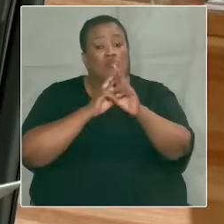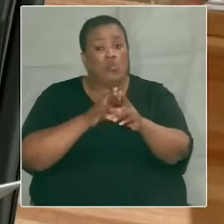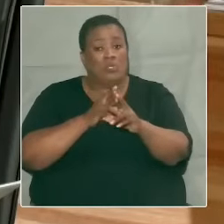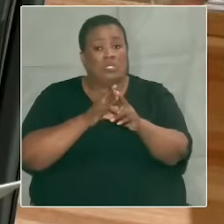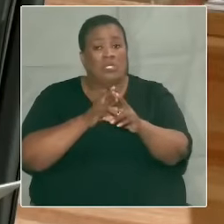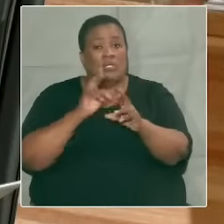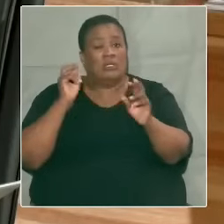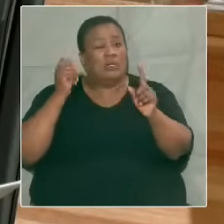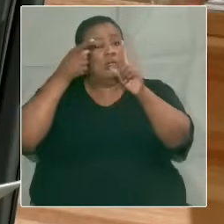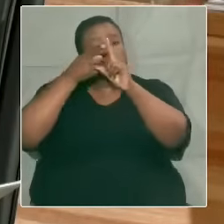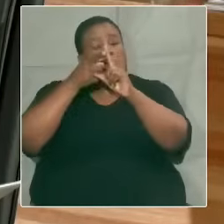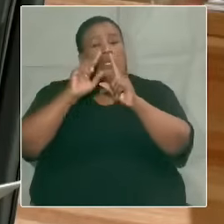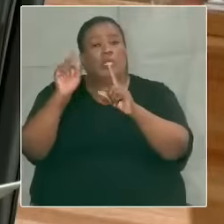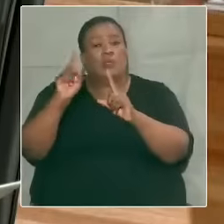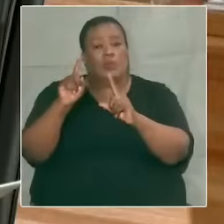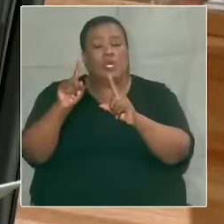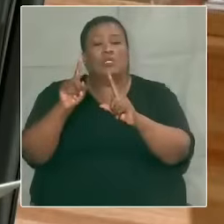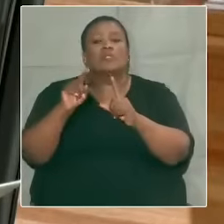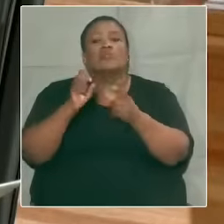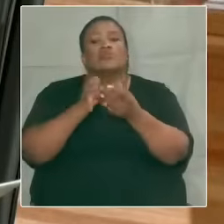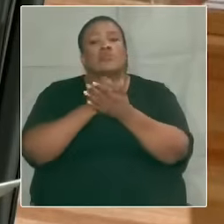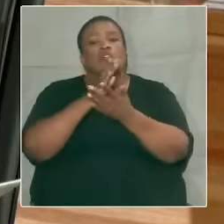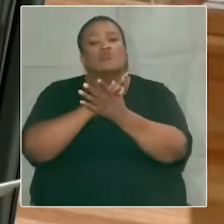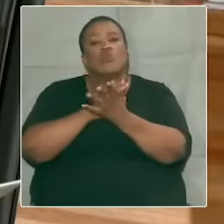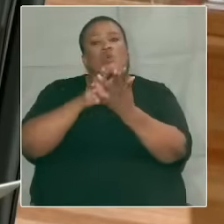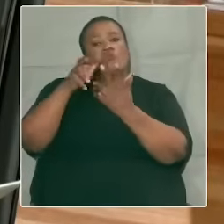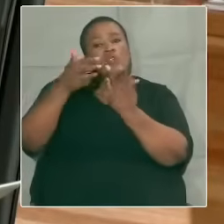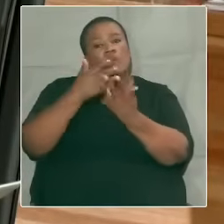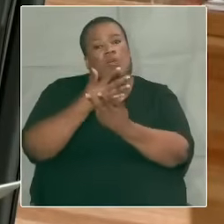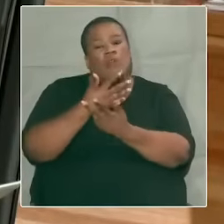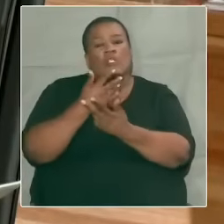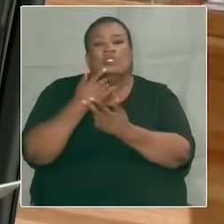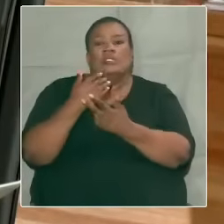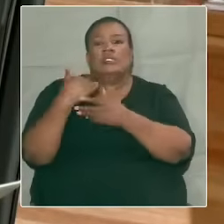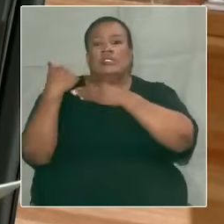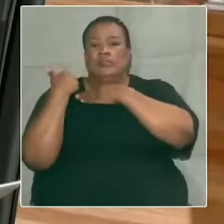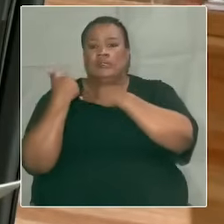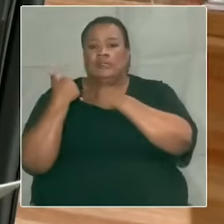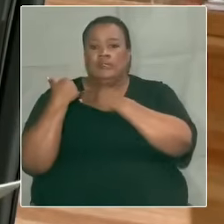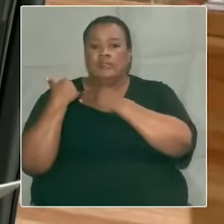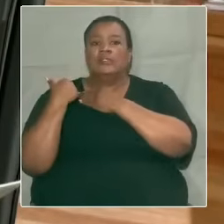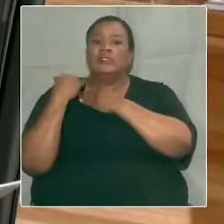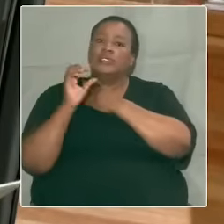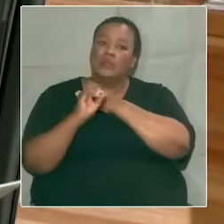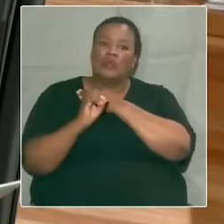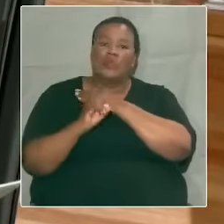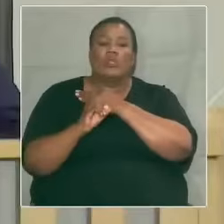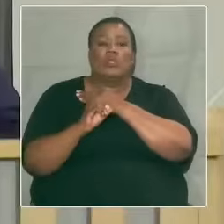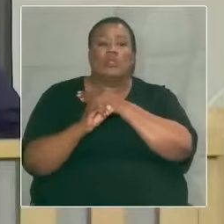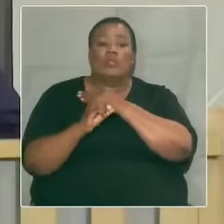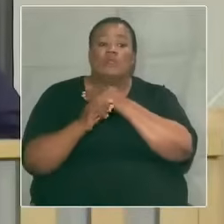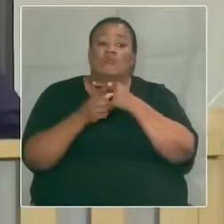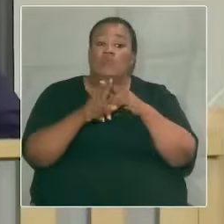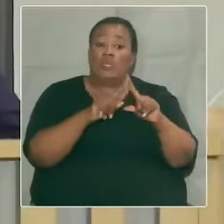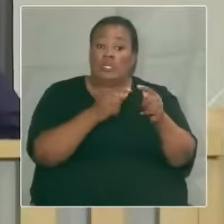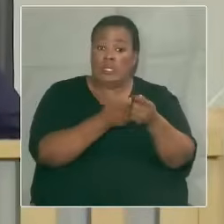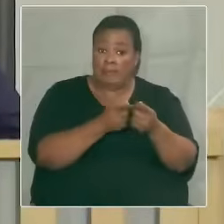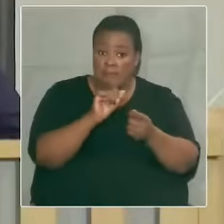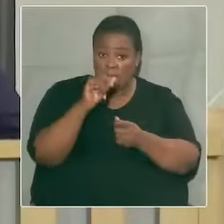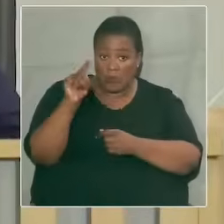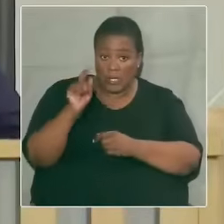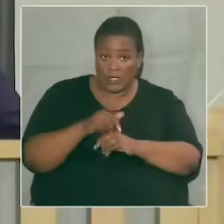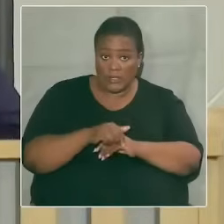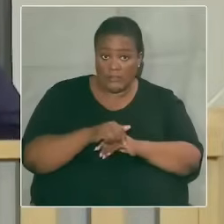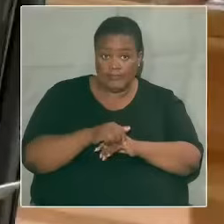was transparency and accountability in respect of the operations of the PKTT. Is that correct? That is